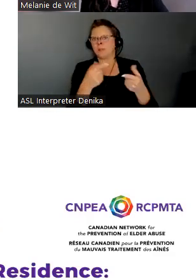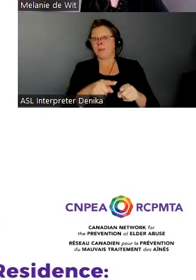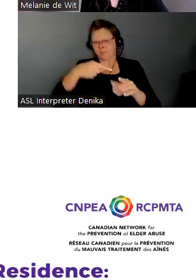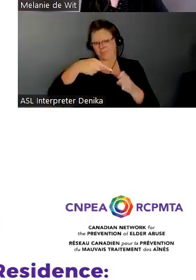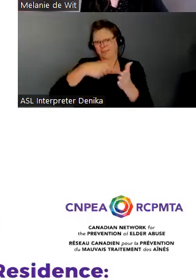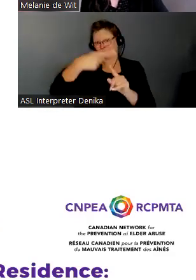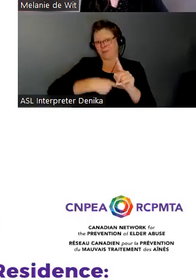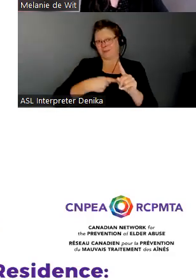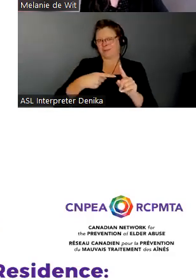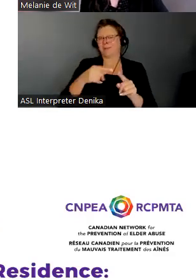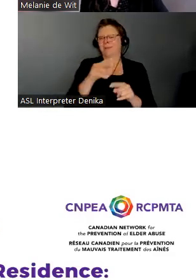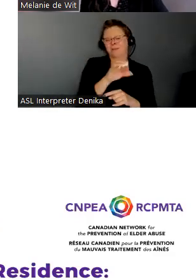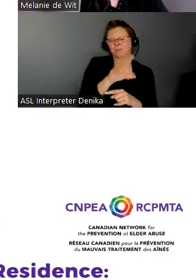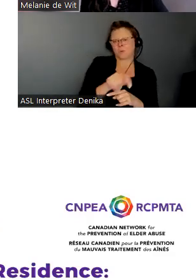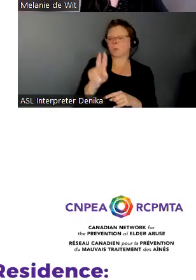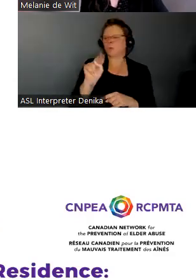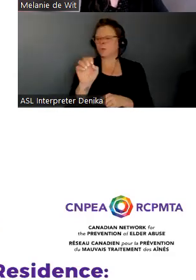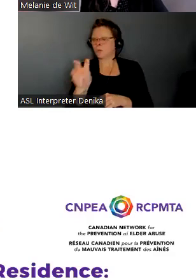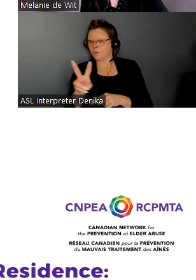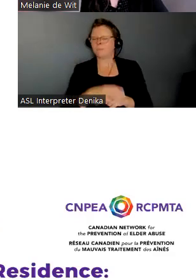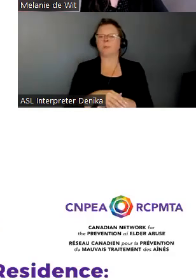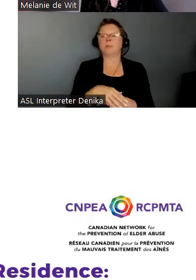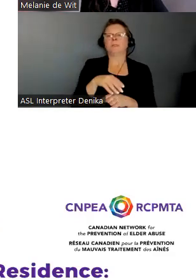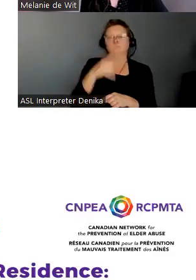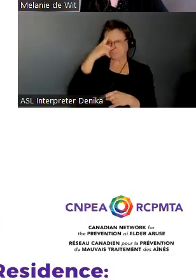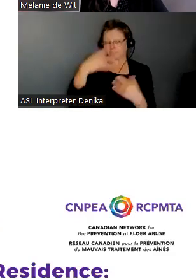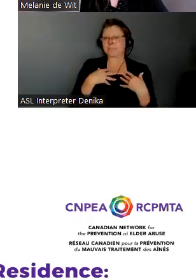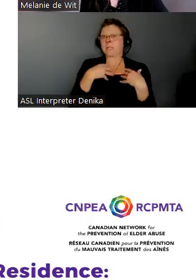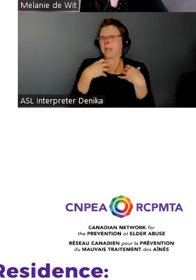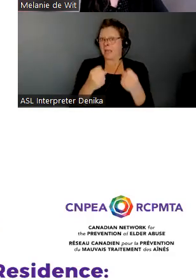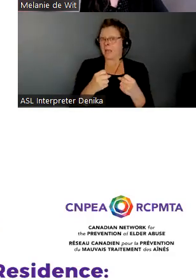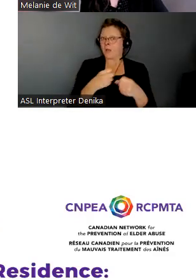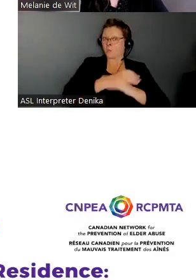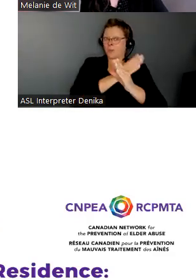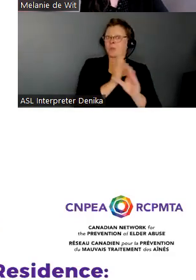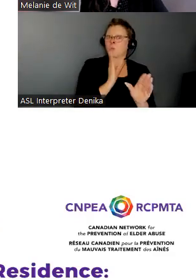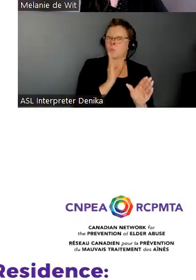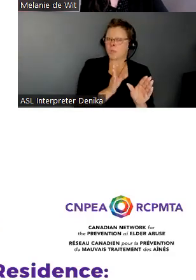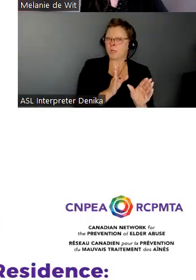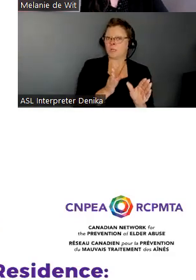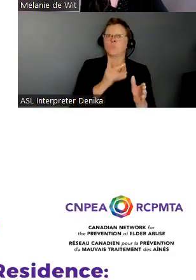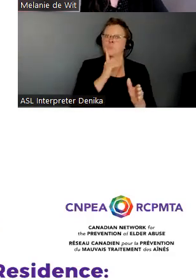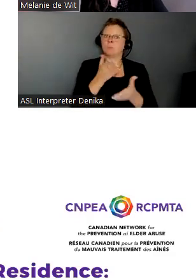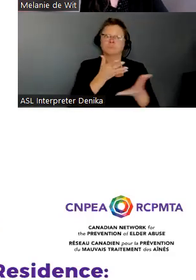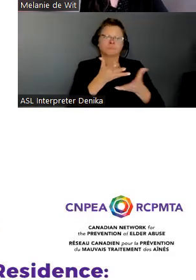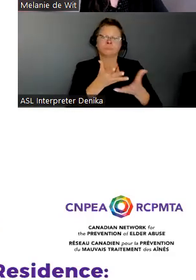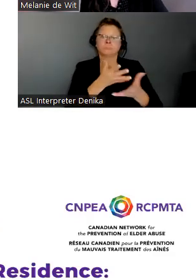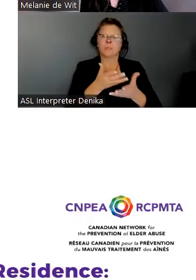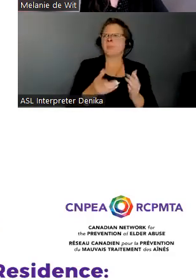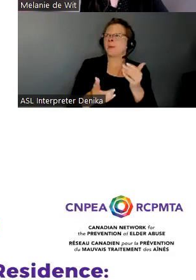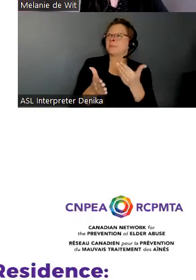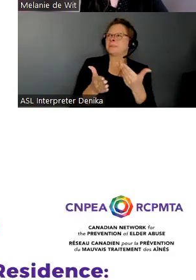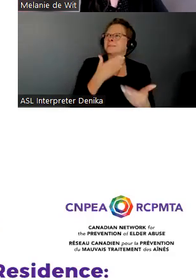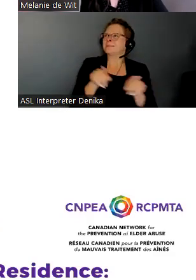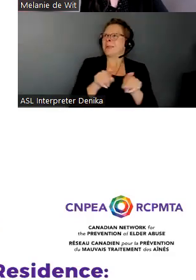and next month. So we have one coming up on mental health, and this one will also be an engaging webinar. We're having a theatrical kind of play that